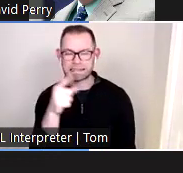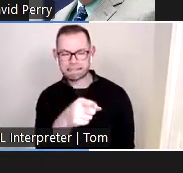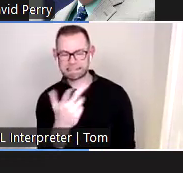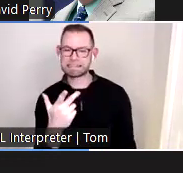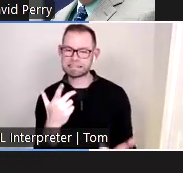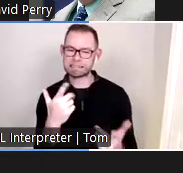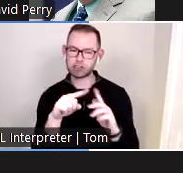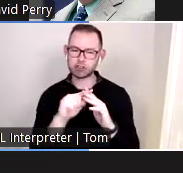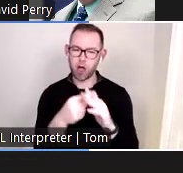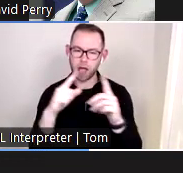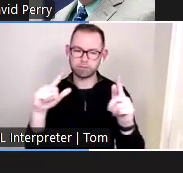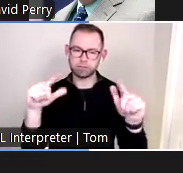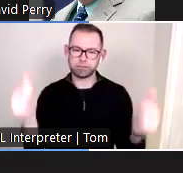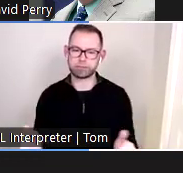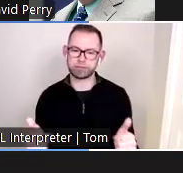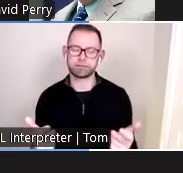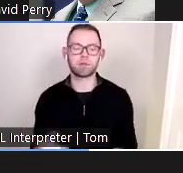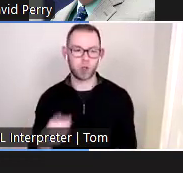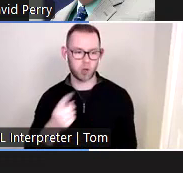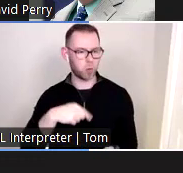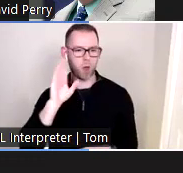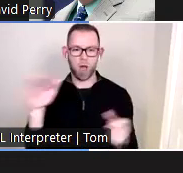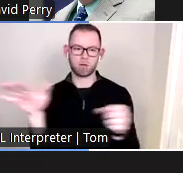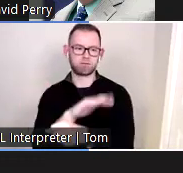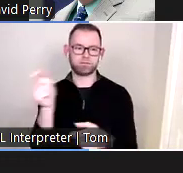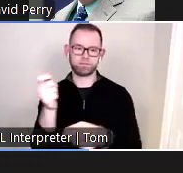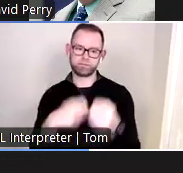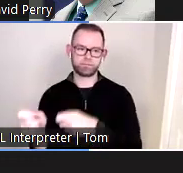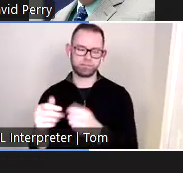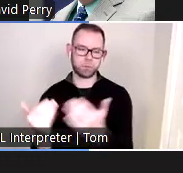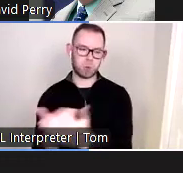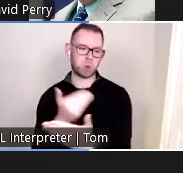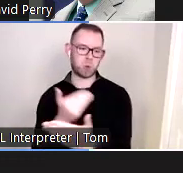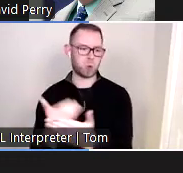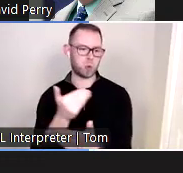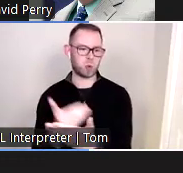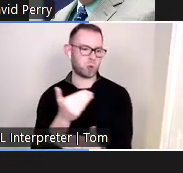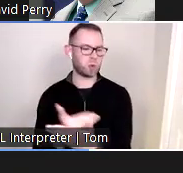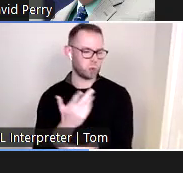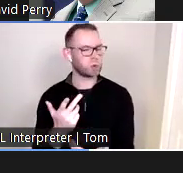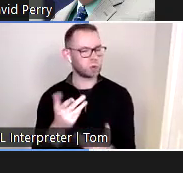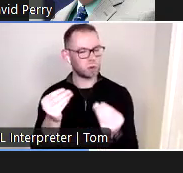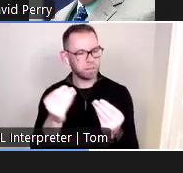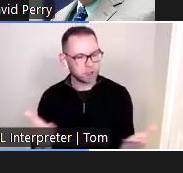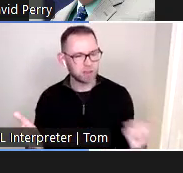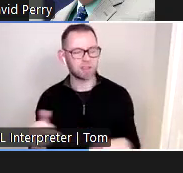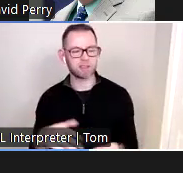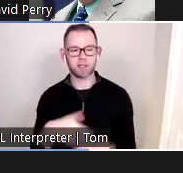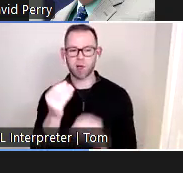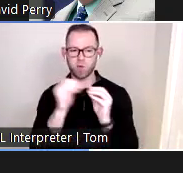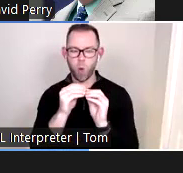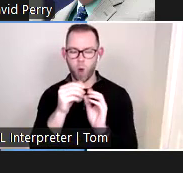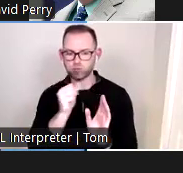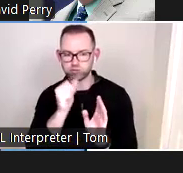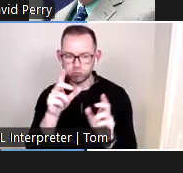So we will fully replace this with new and more resilient materials. Next slide, please.